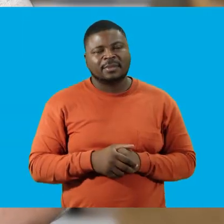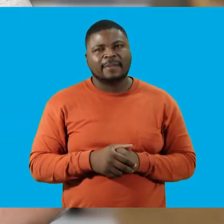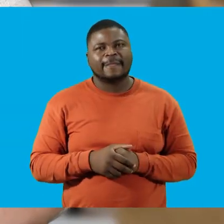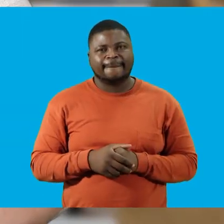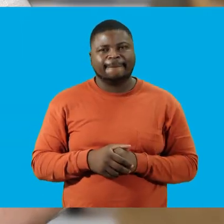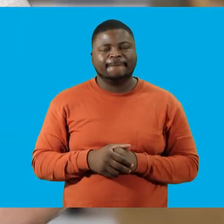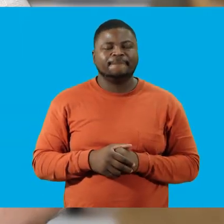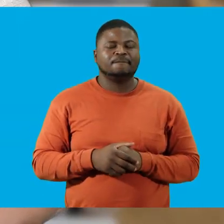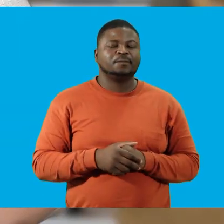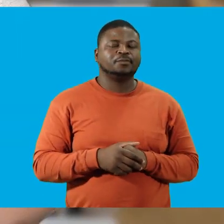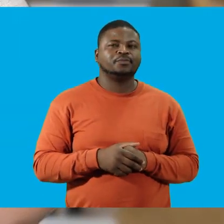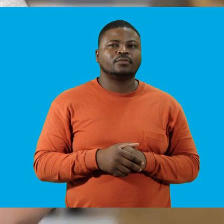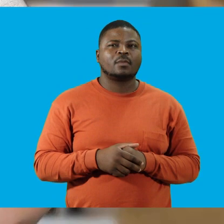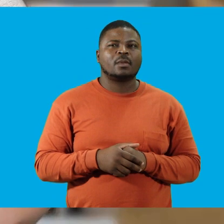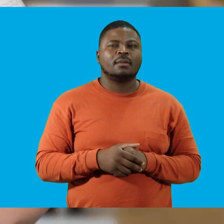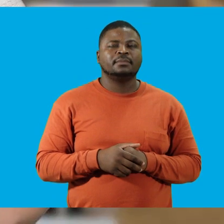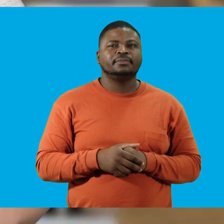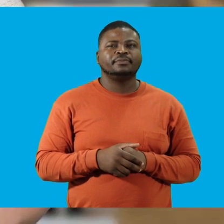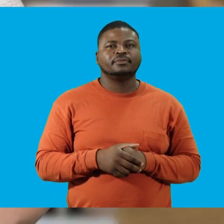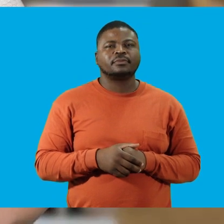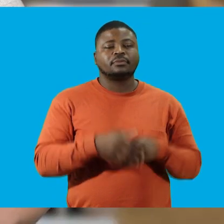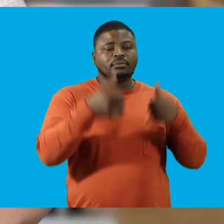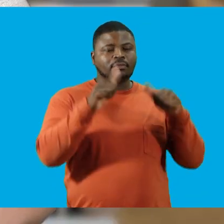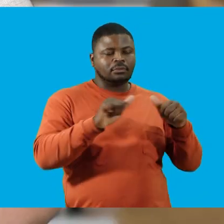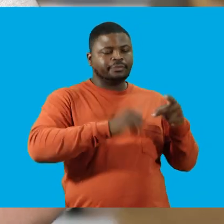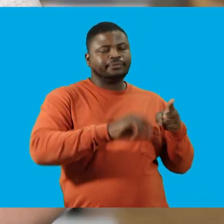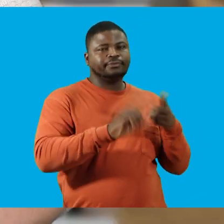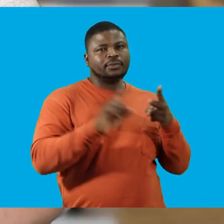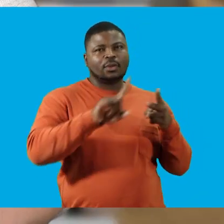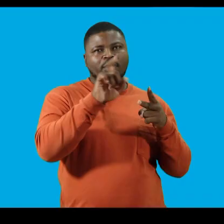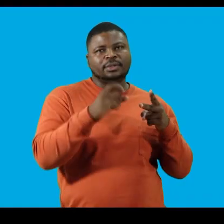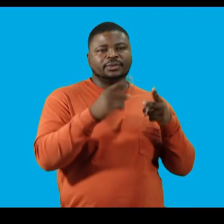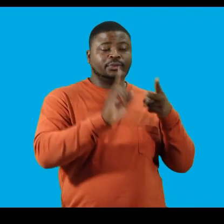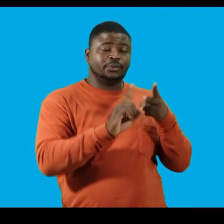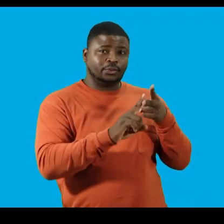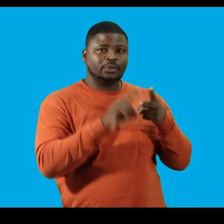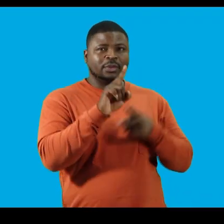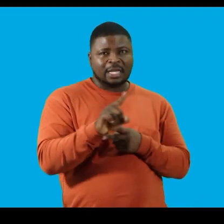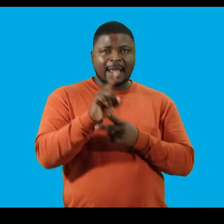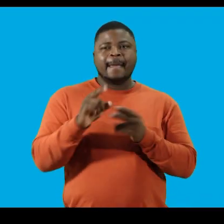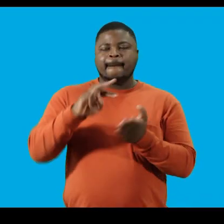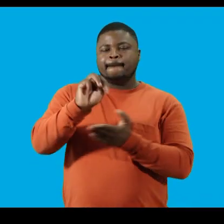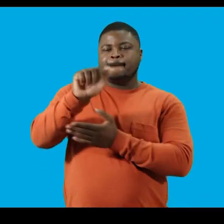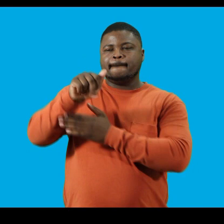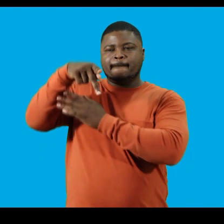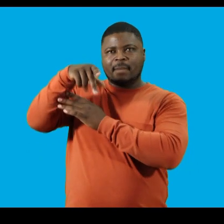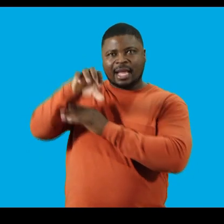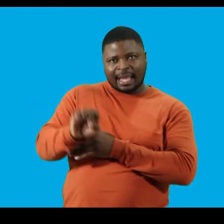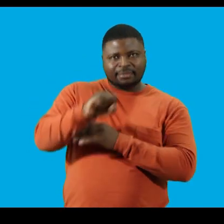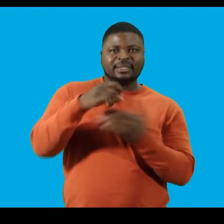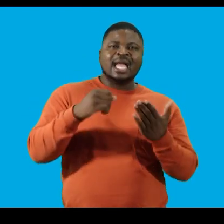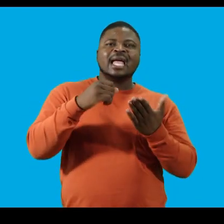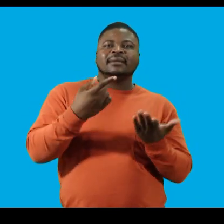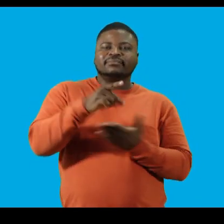calculations. Sorry for that. Then, question 2 will be maps and scale,